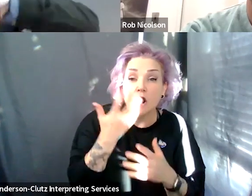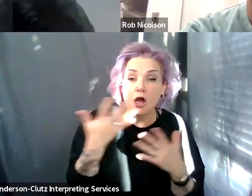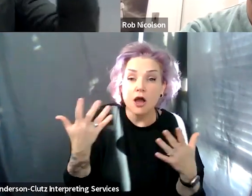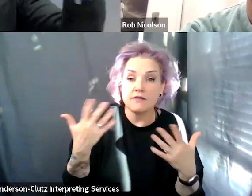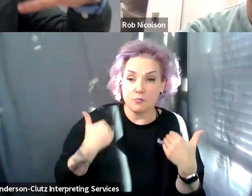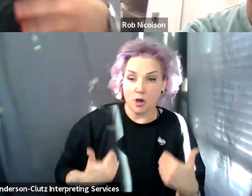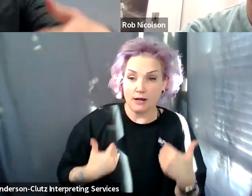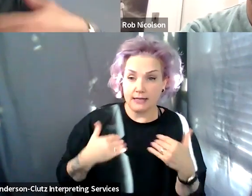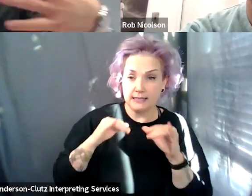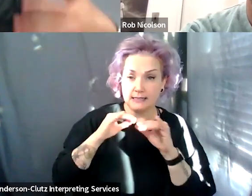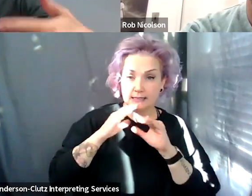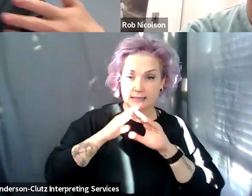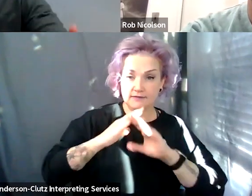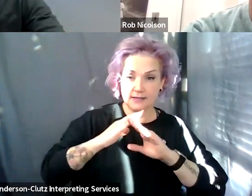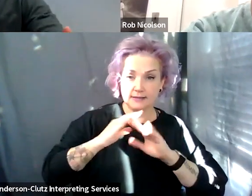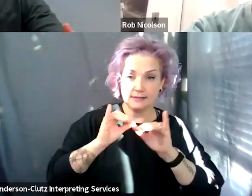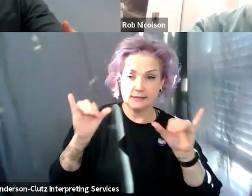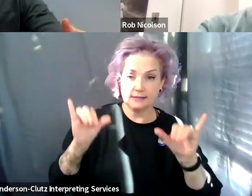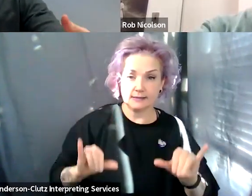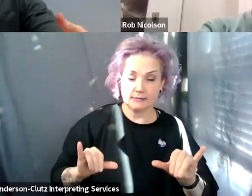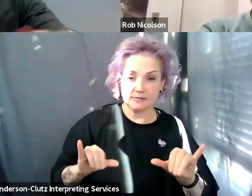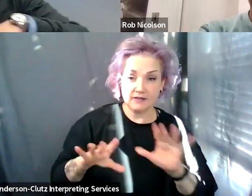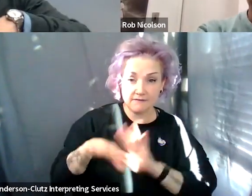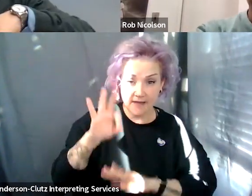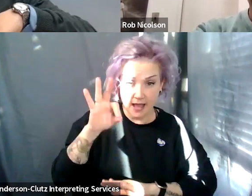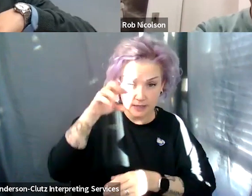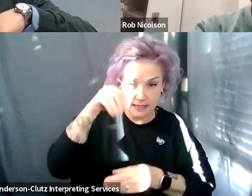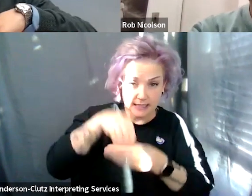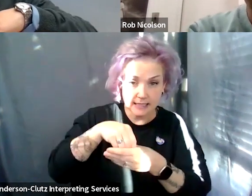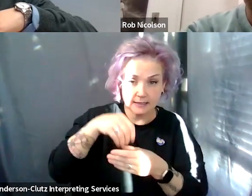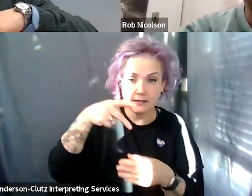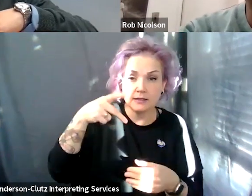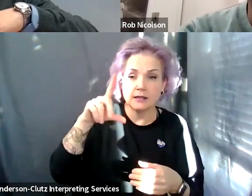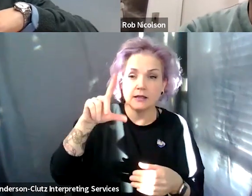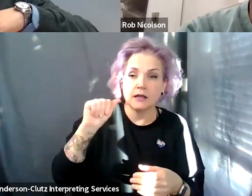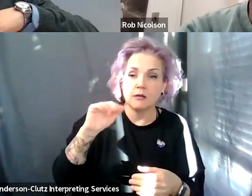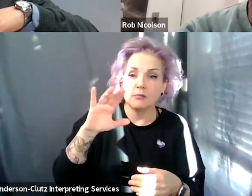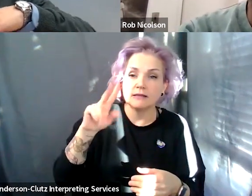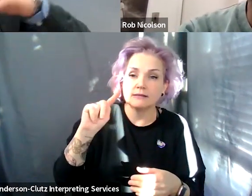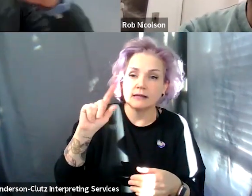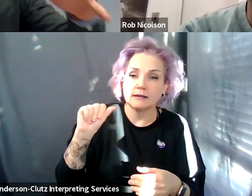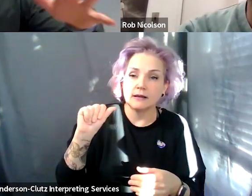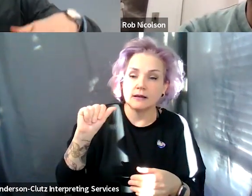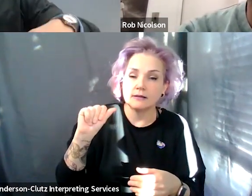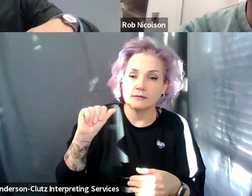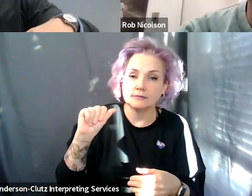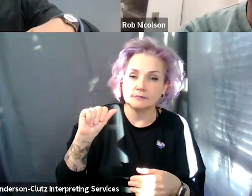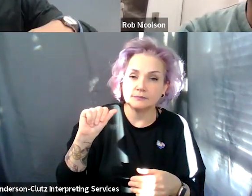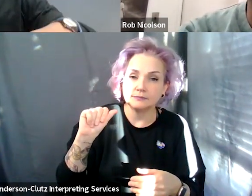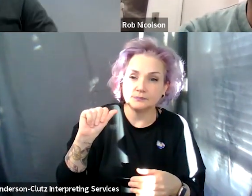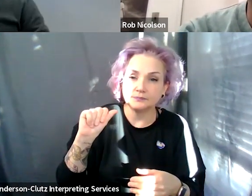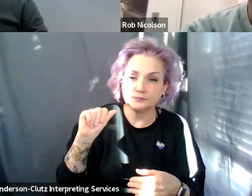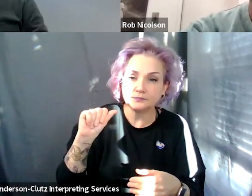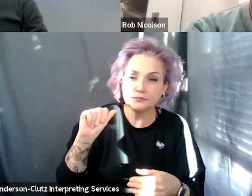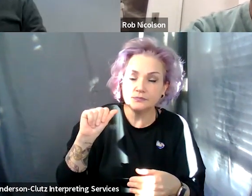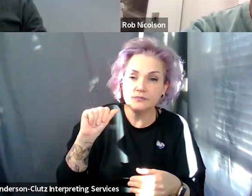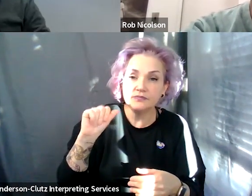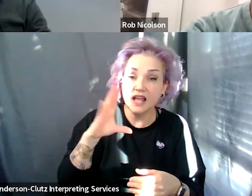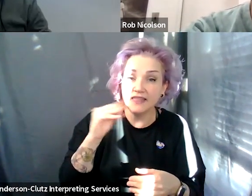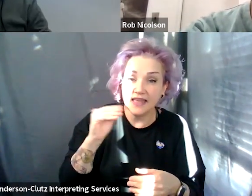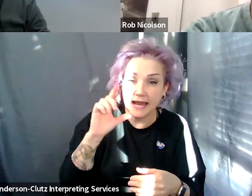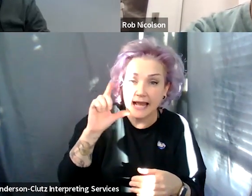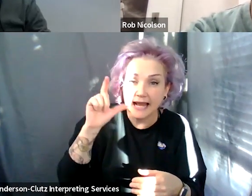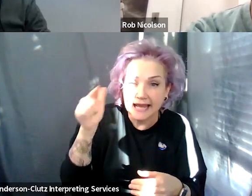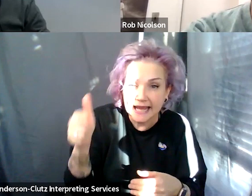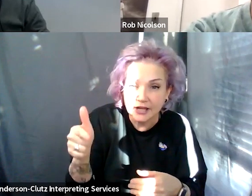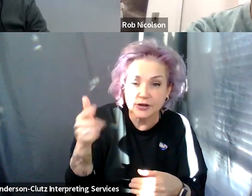if you give this maternal immune activation and see the effects, but then you block